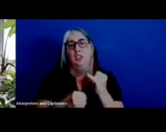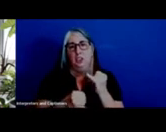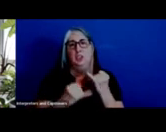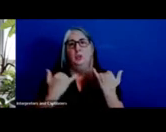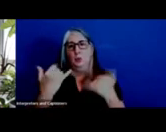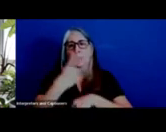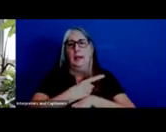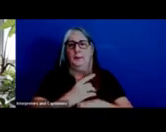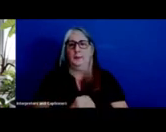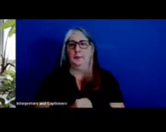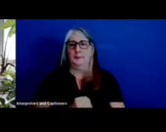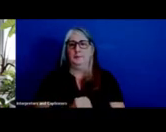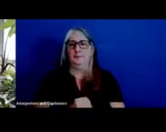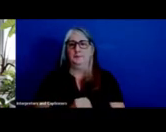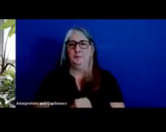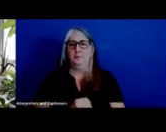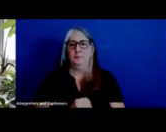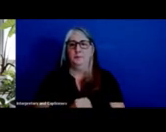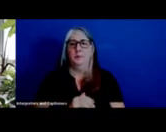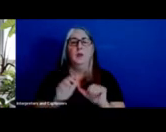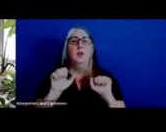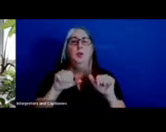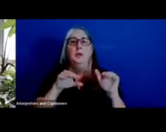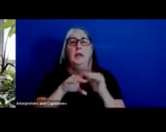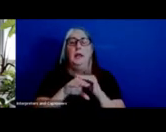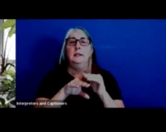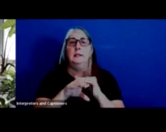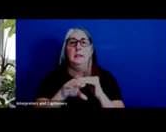today. You may access